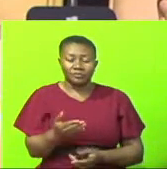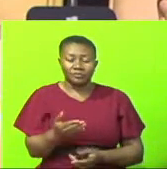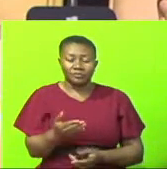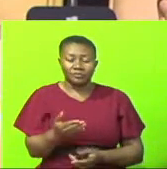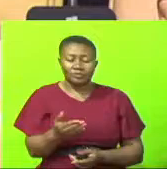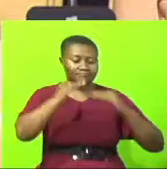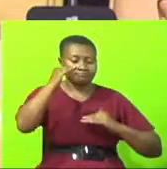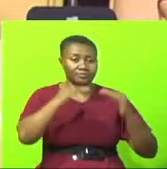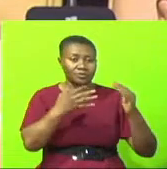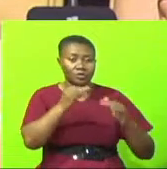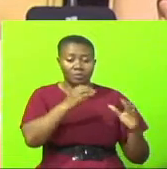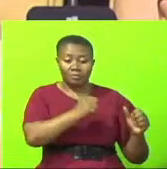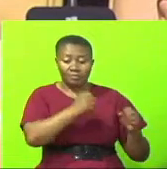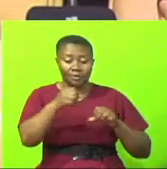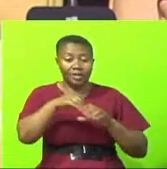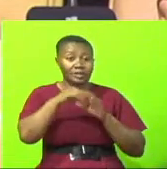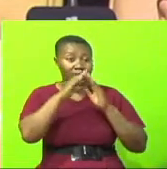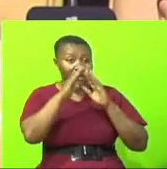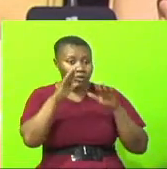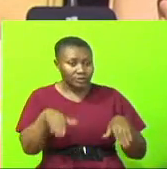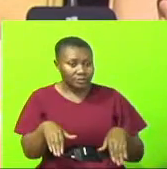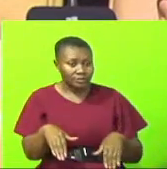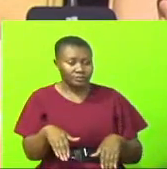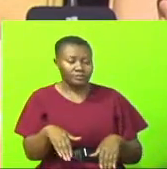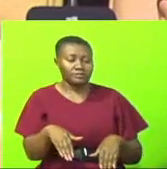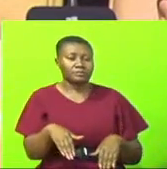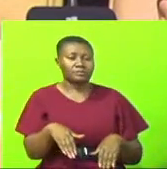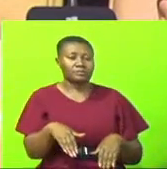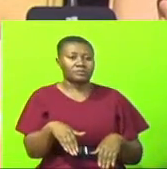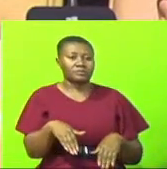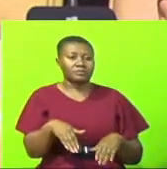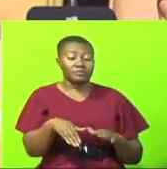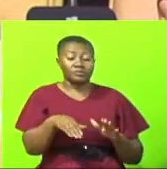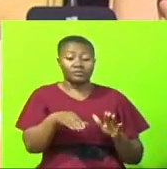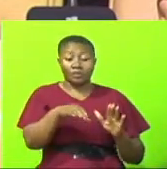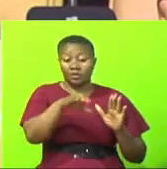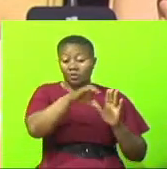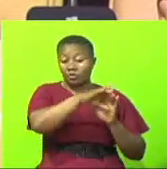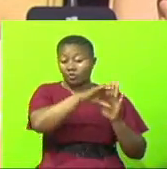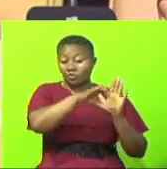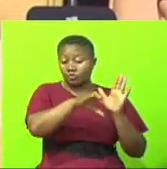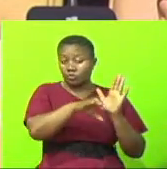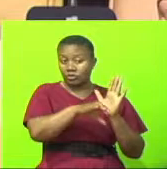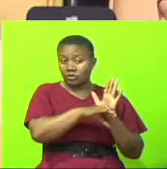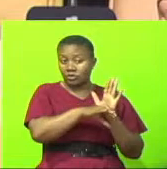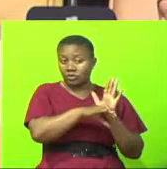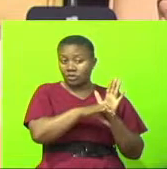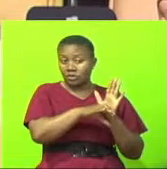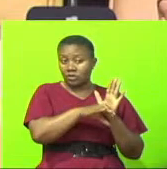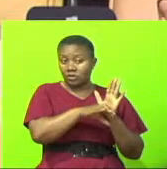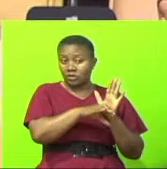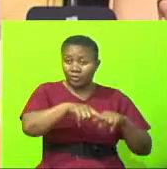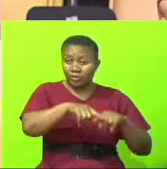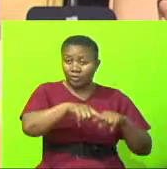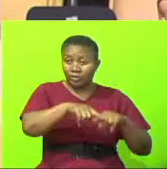House. In other words, the constitutional purpose of Article